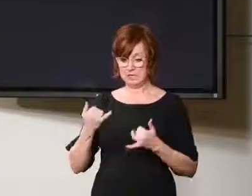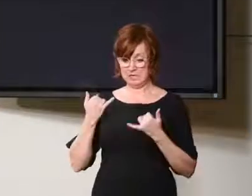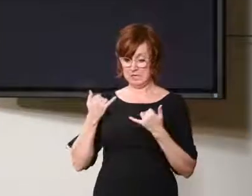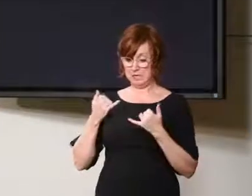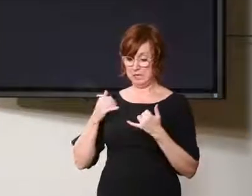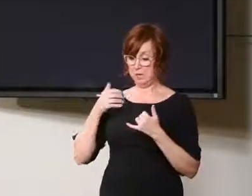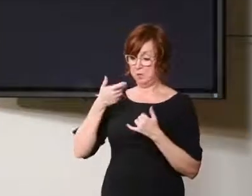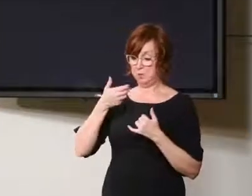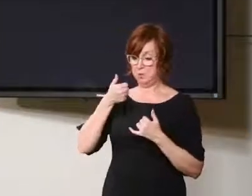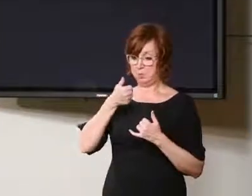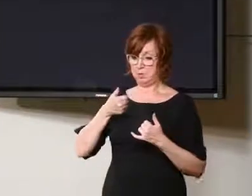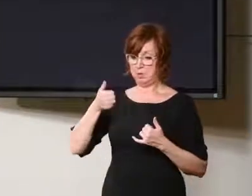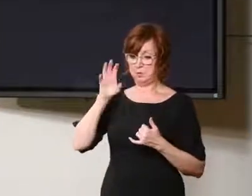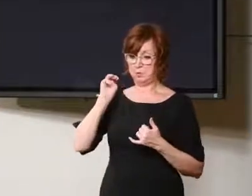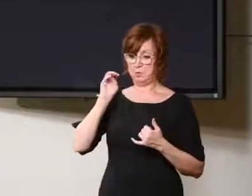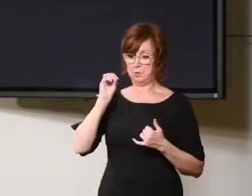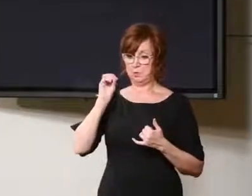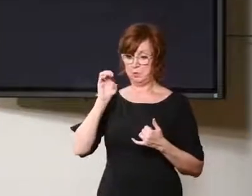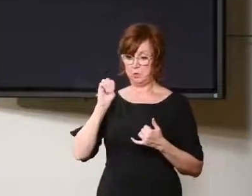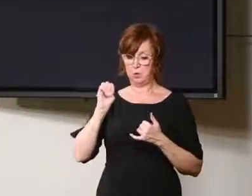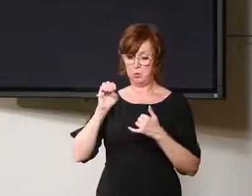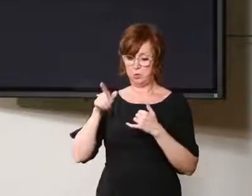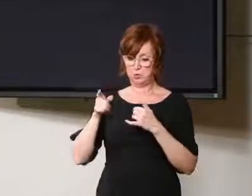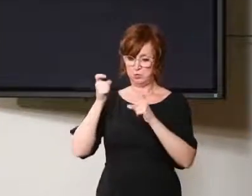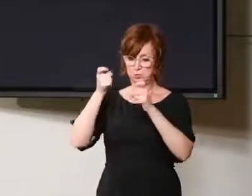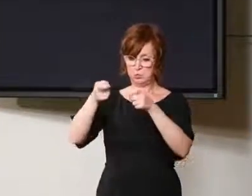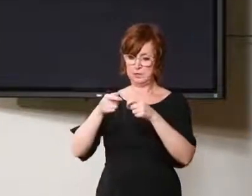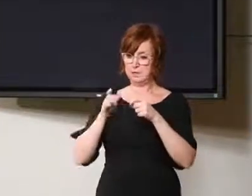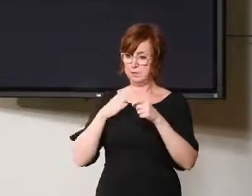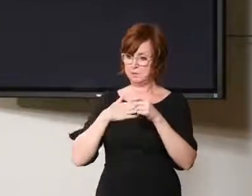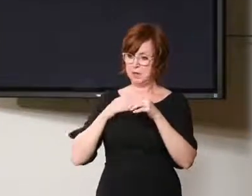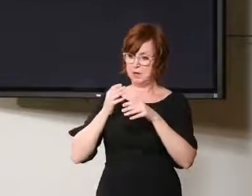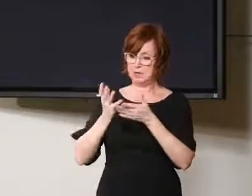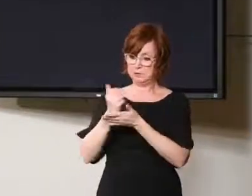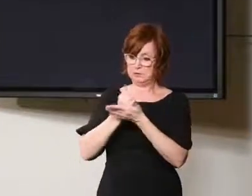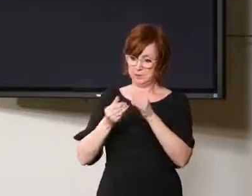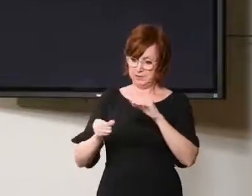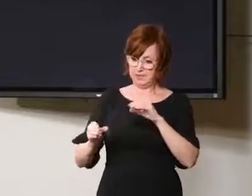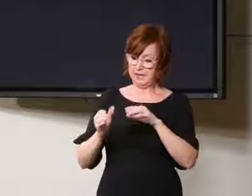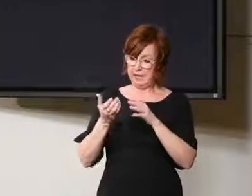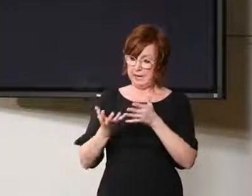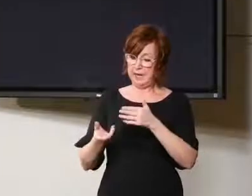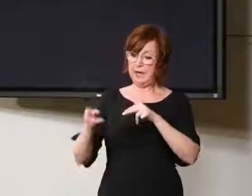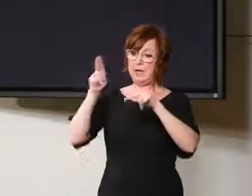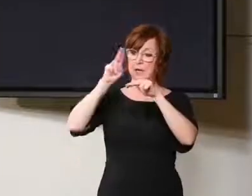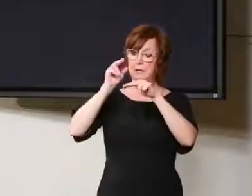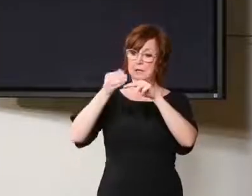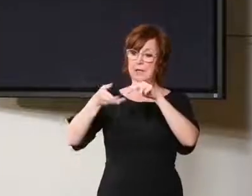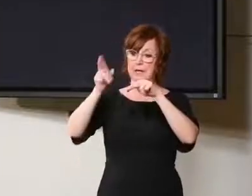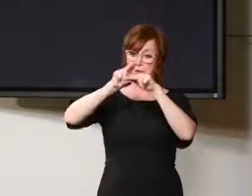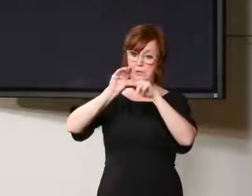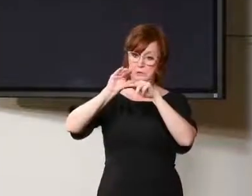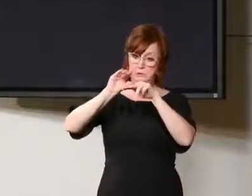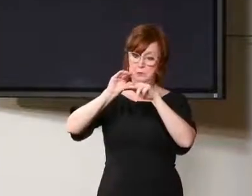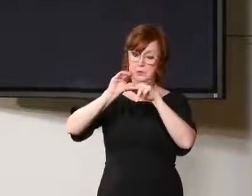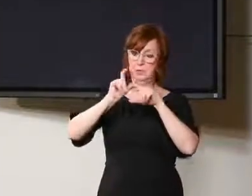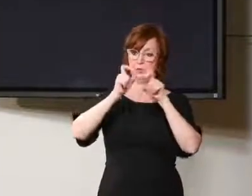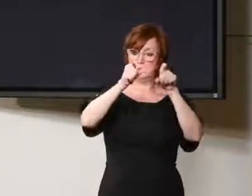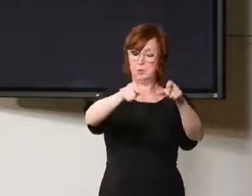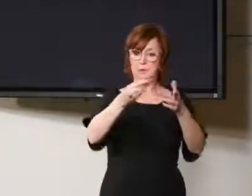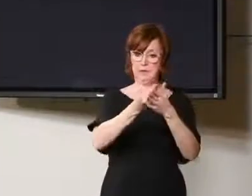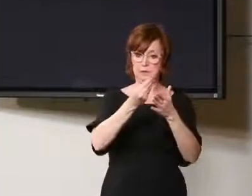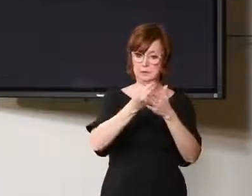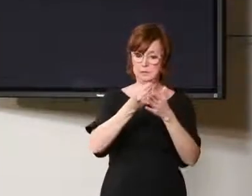to a good cause and a charity. Other parts of the country have been tossing out the idea that it might be a good thing